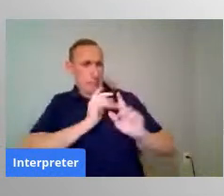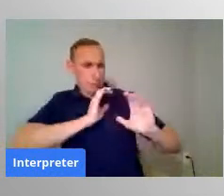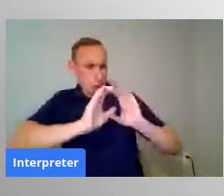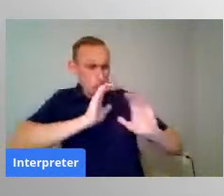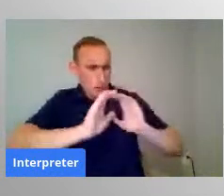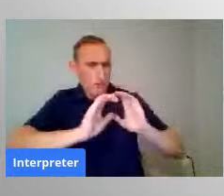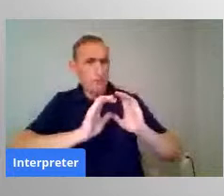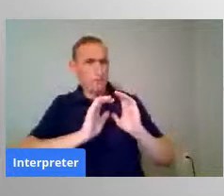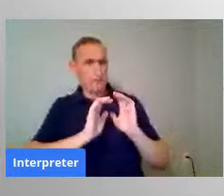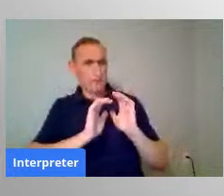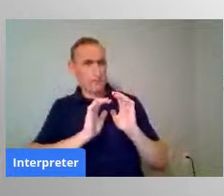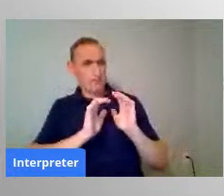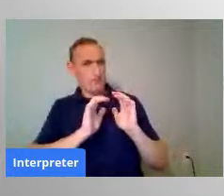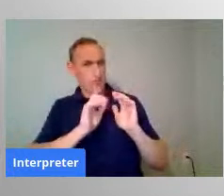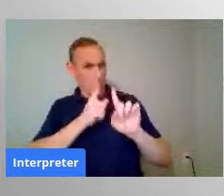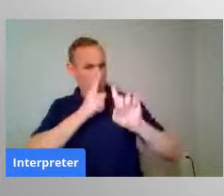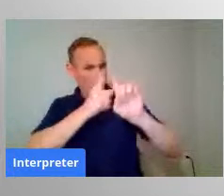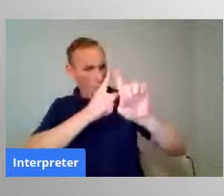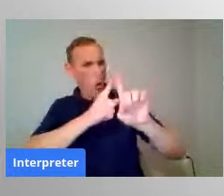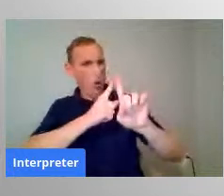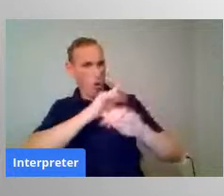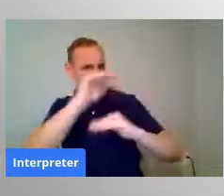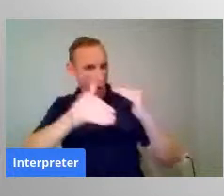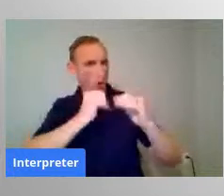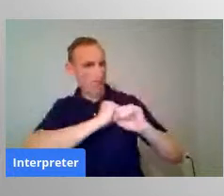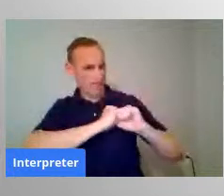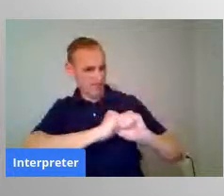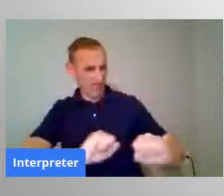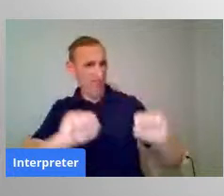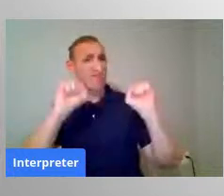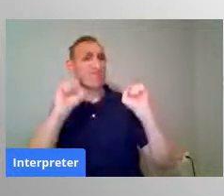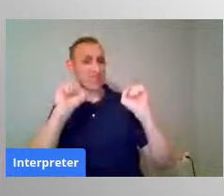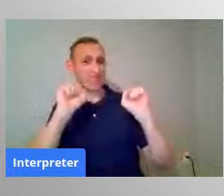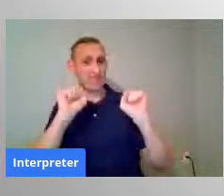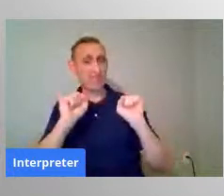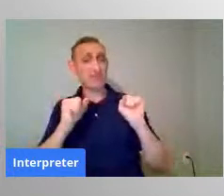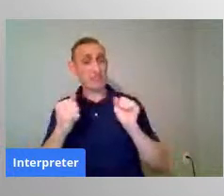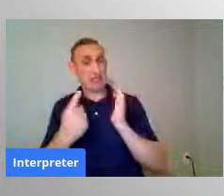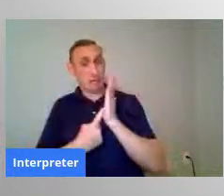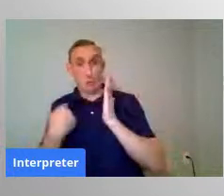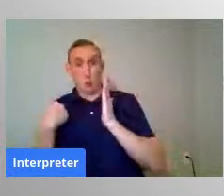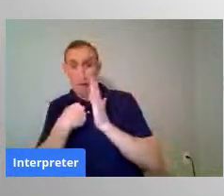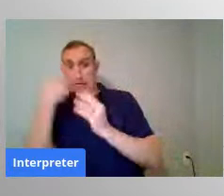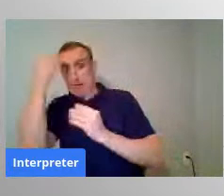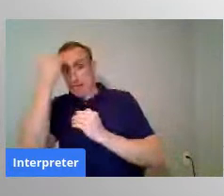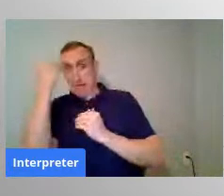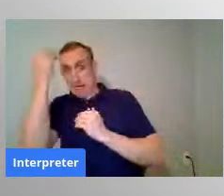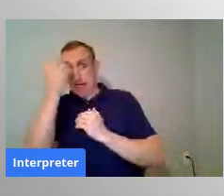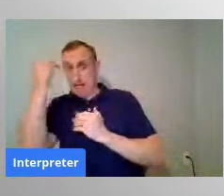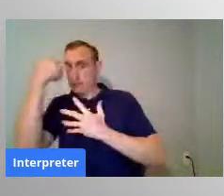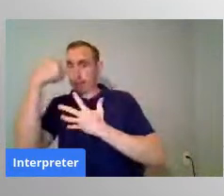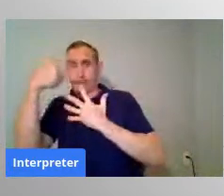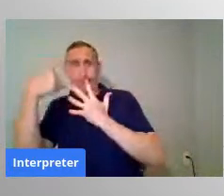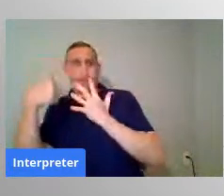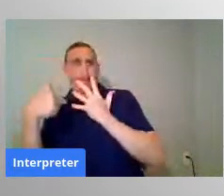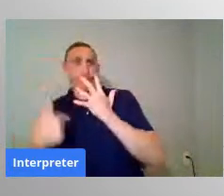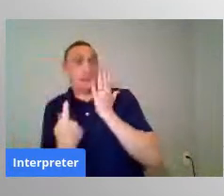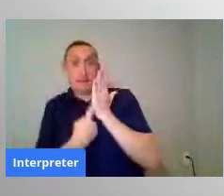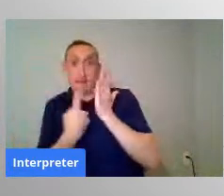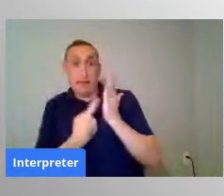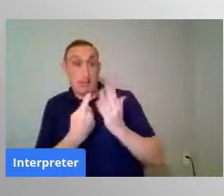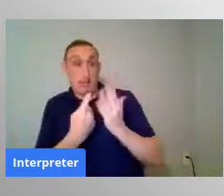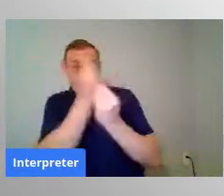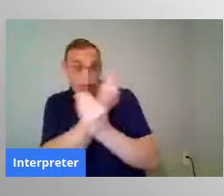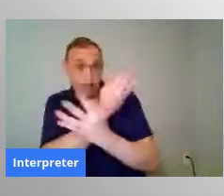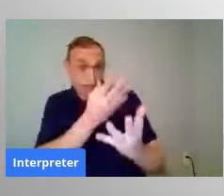communications now, because we think about a lot of things that we don't always articulate. And when people don't hear their group called,